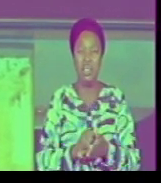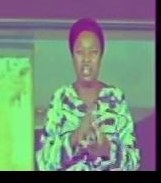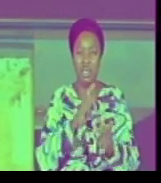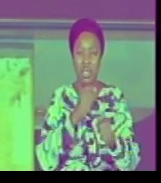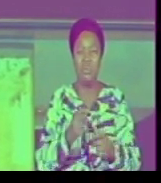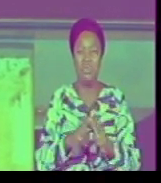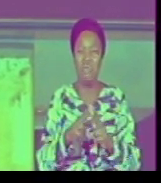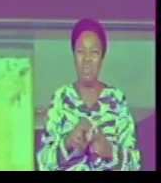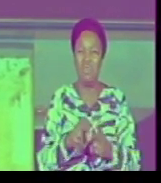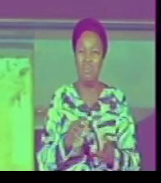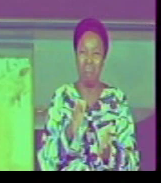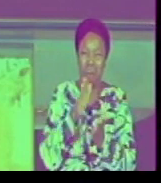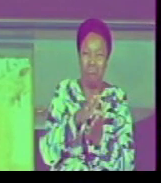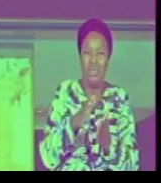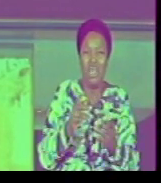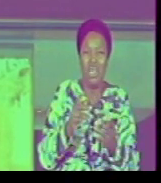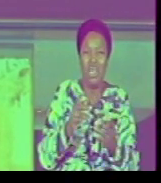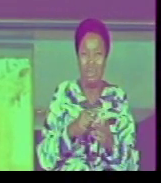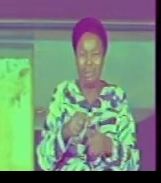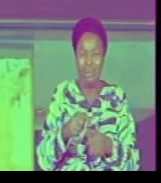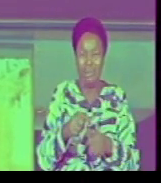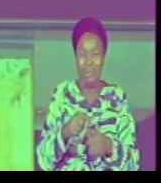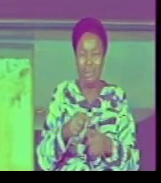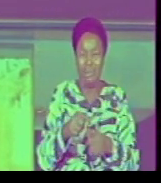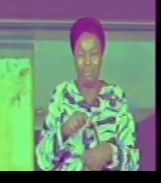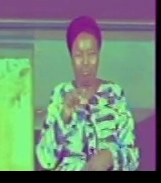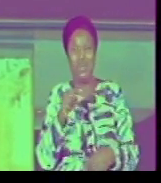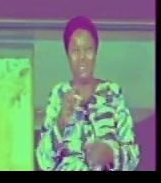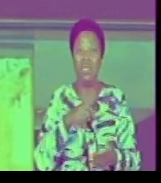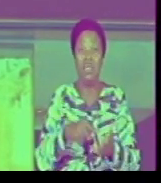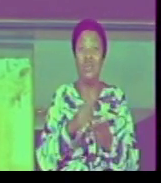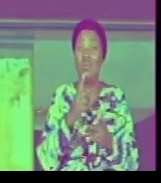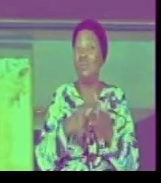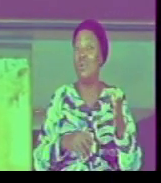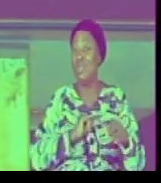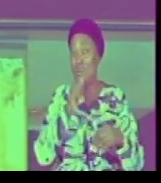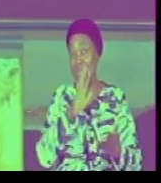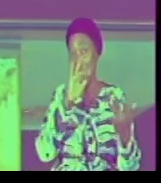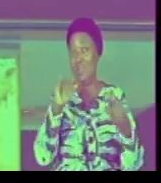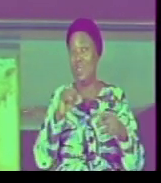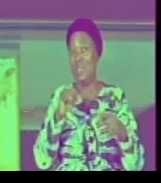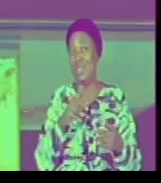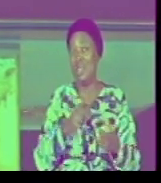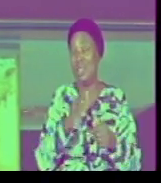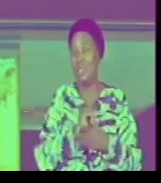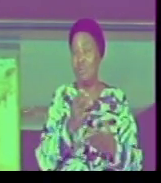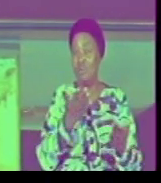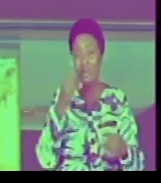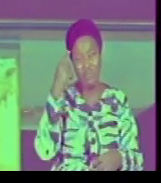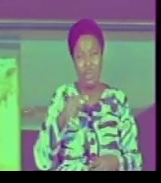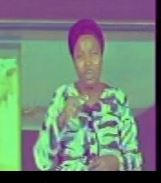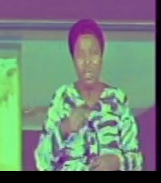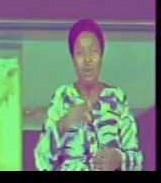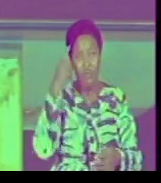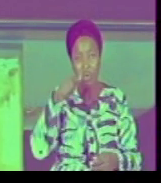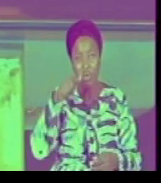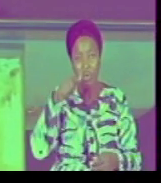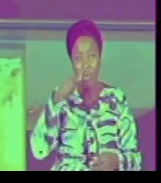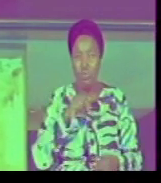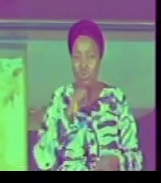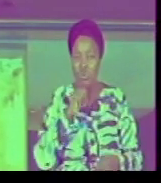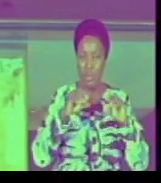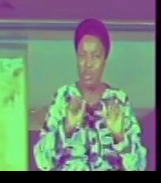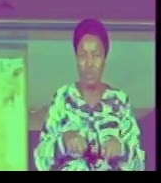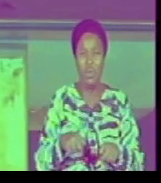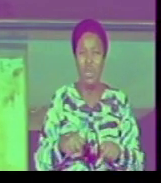is this what I was waiting for? Is this all I'm going to get? For you, it's unacceptable. The same thing,